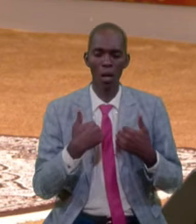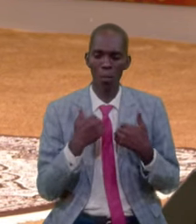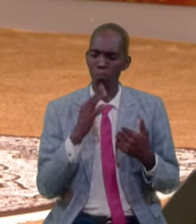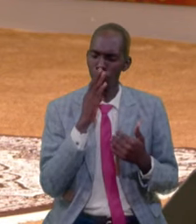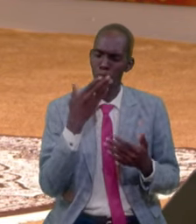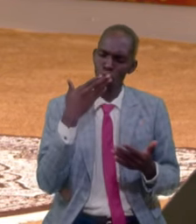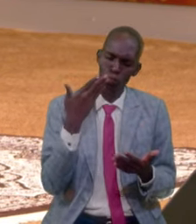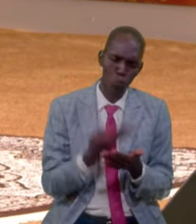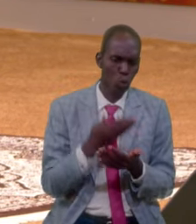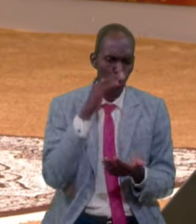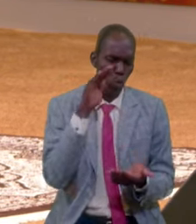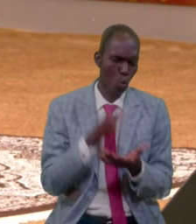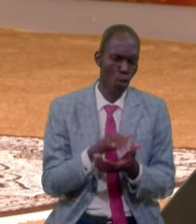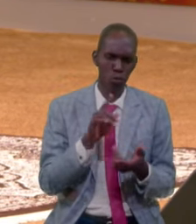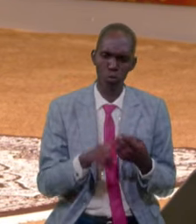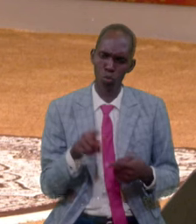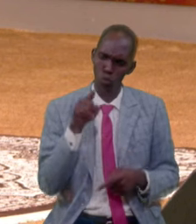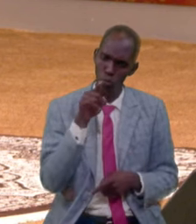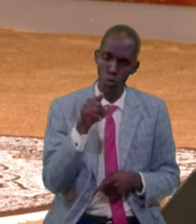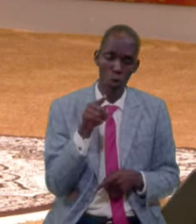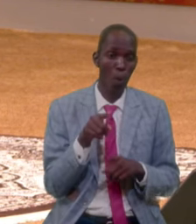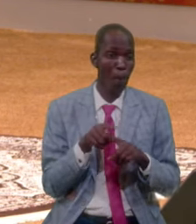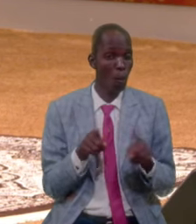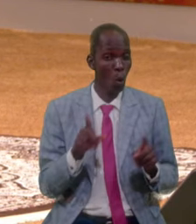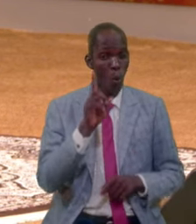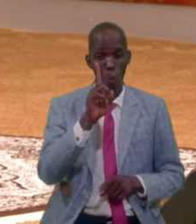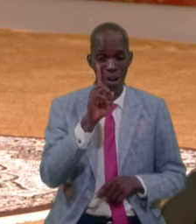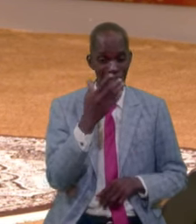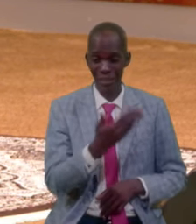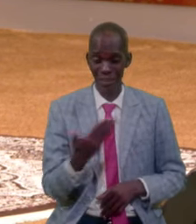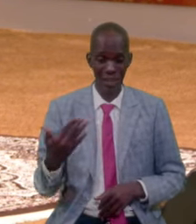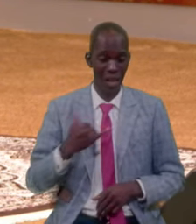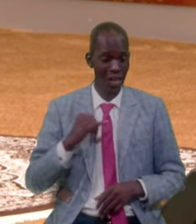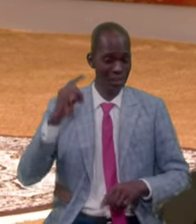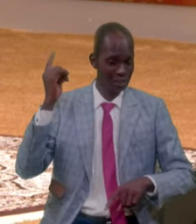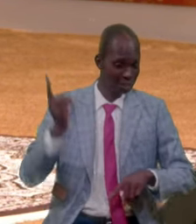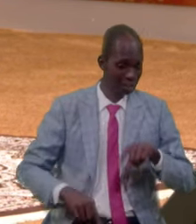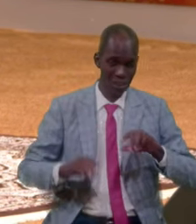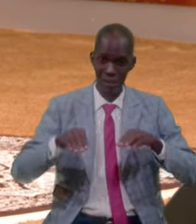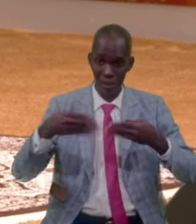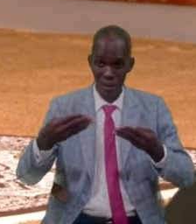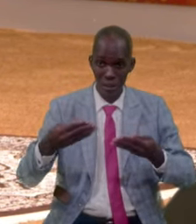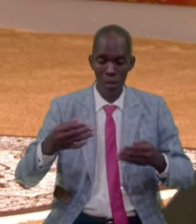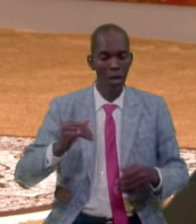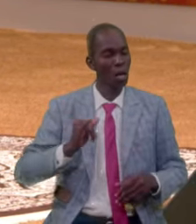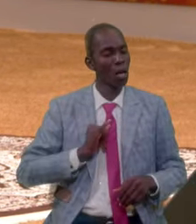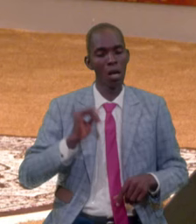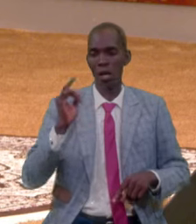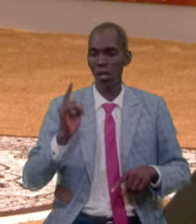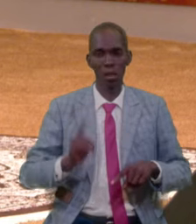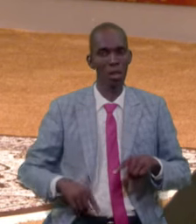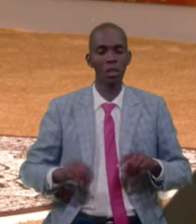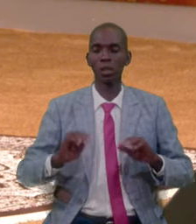homemaker. Only one thing I cannot give you. I cannot submit or surrender unto